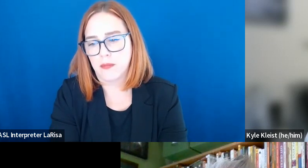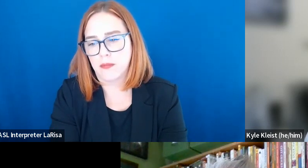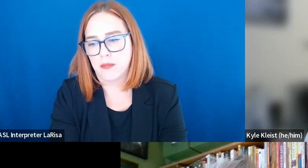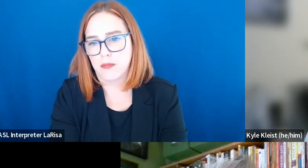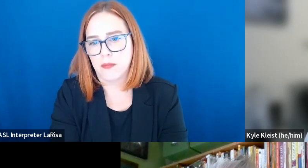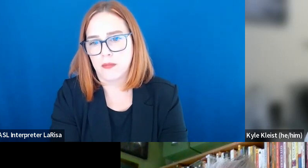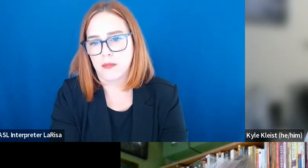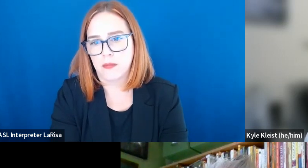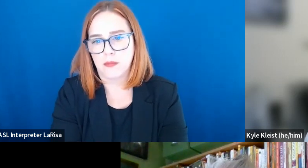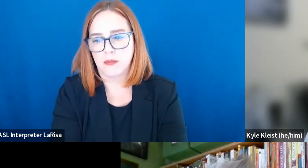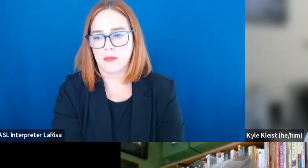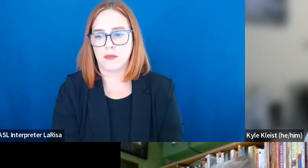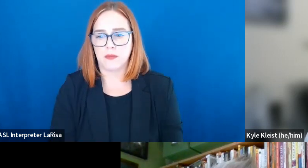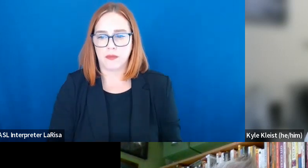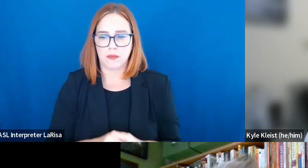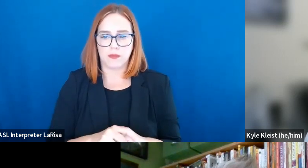Terrific.